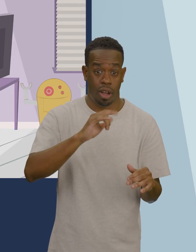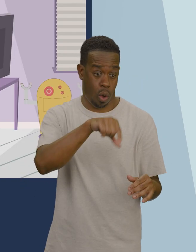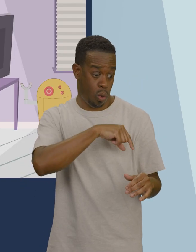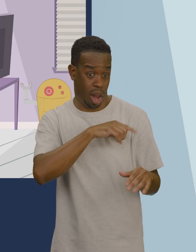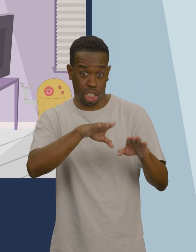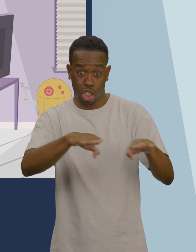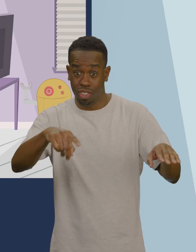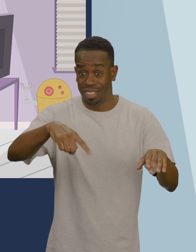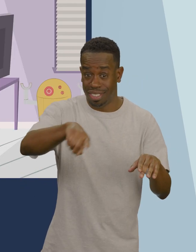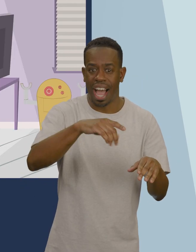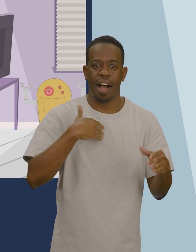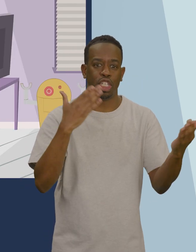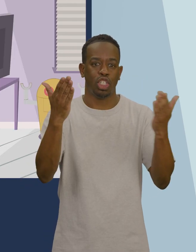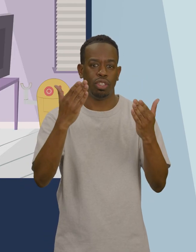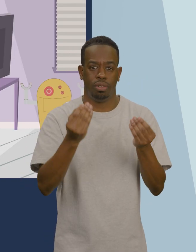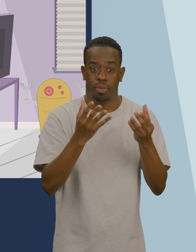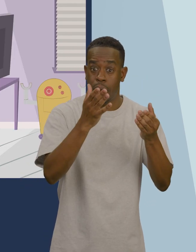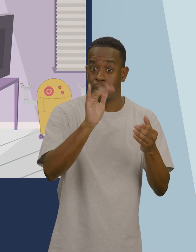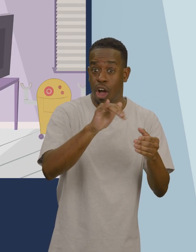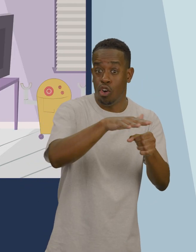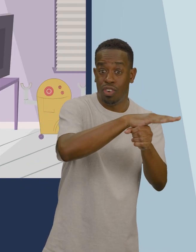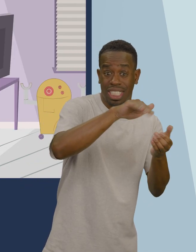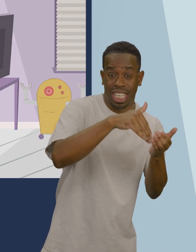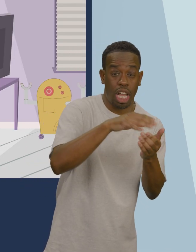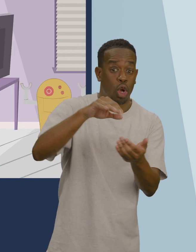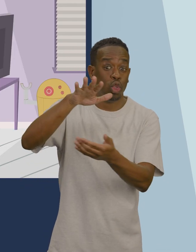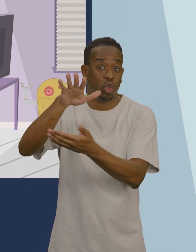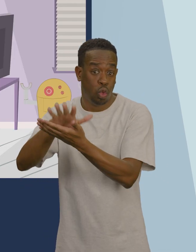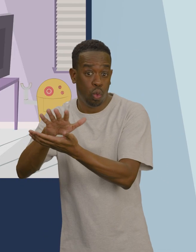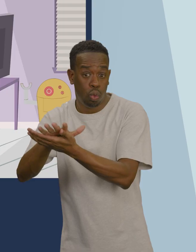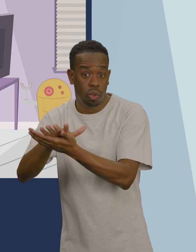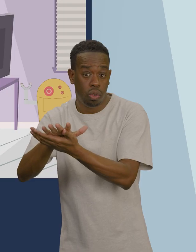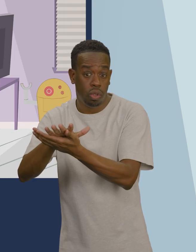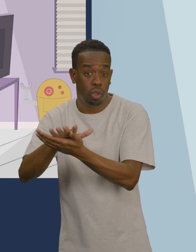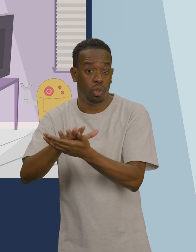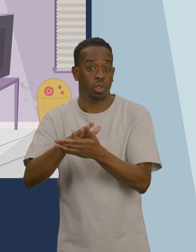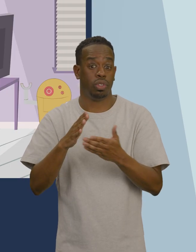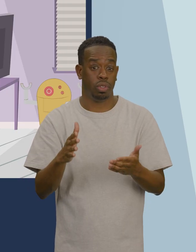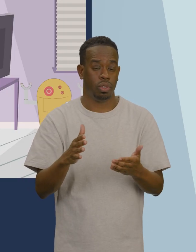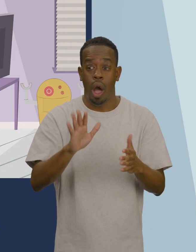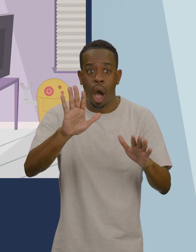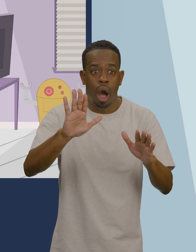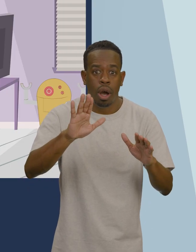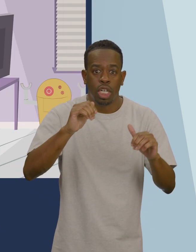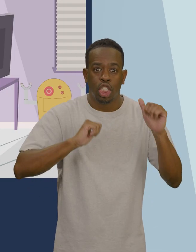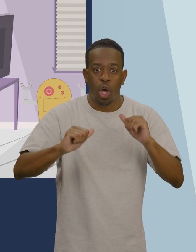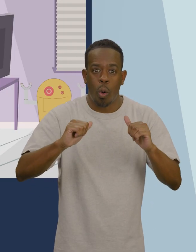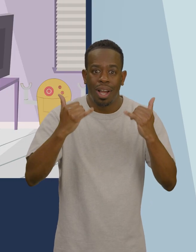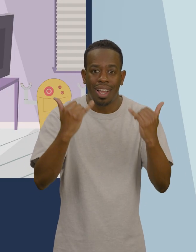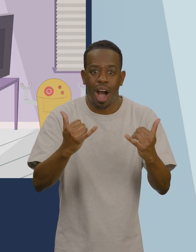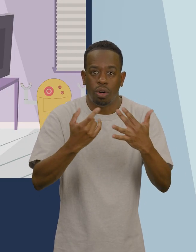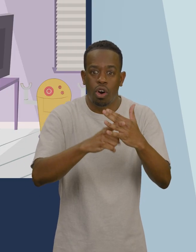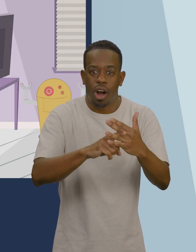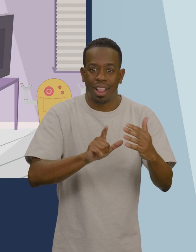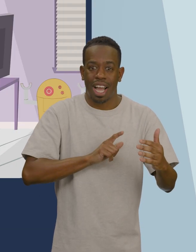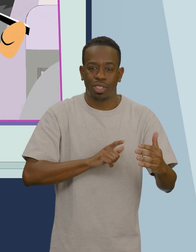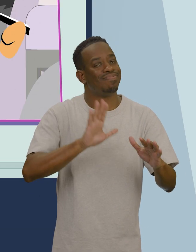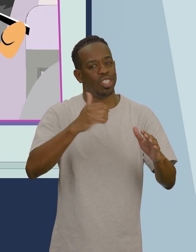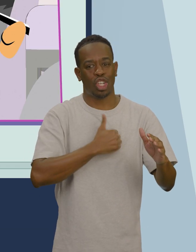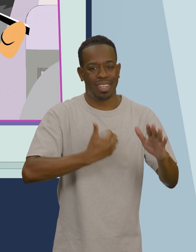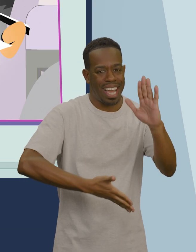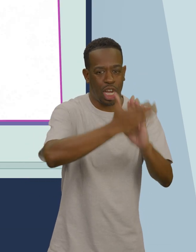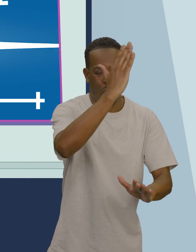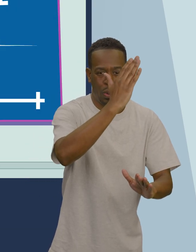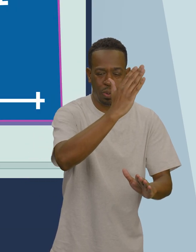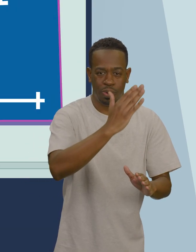Eligible children now have services provided by both the regional center and the school, so... It's time for more Letterman. Gotta